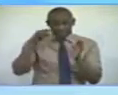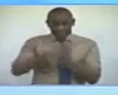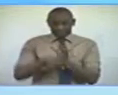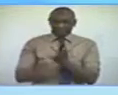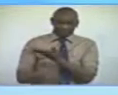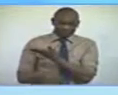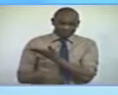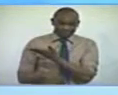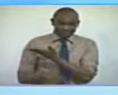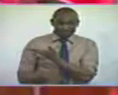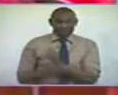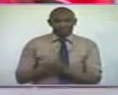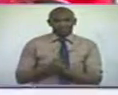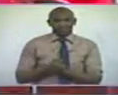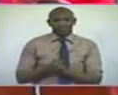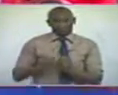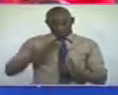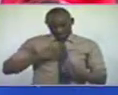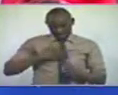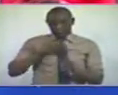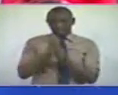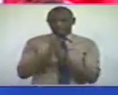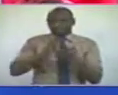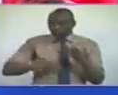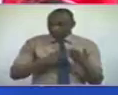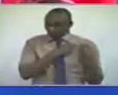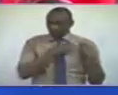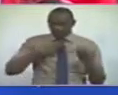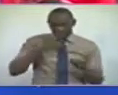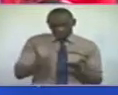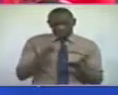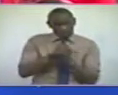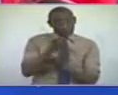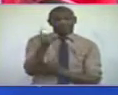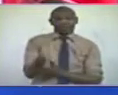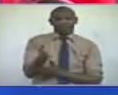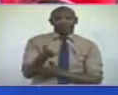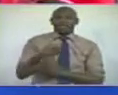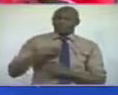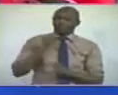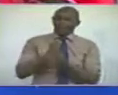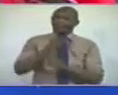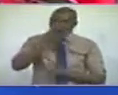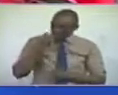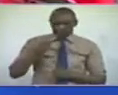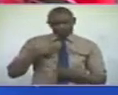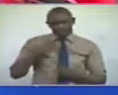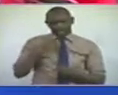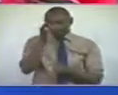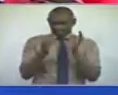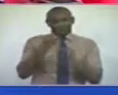more. My functions in the said office to the best of my